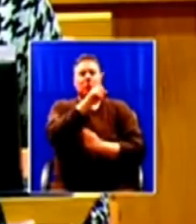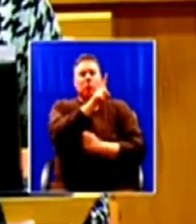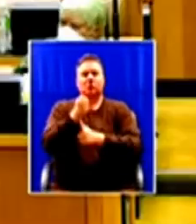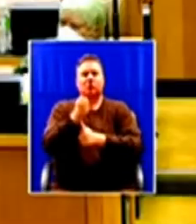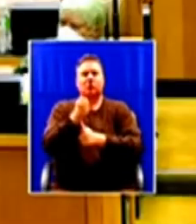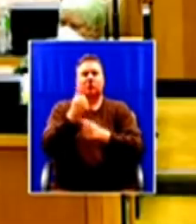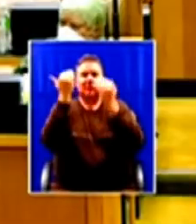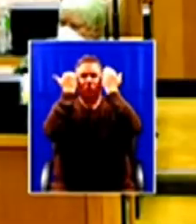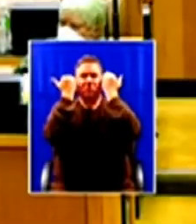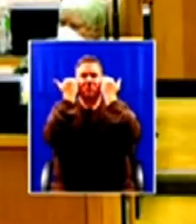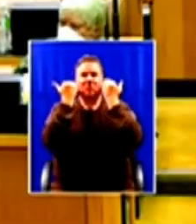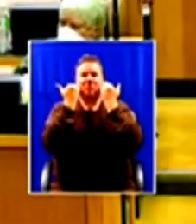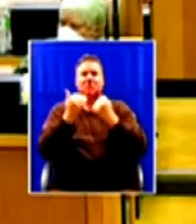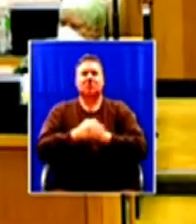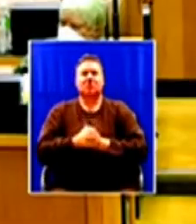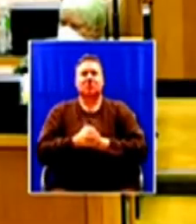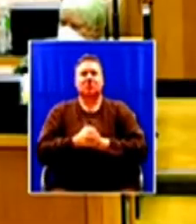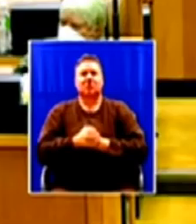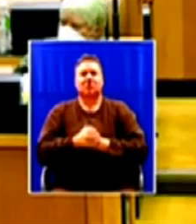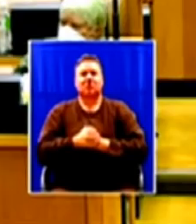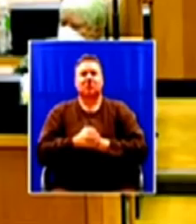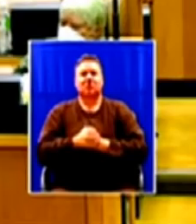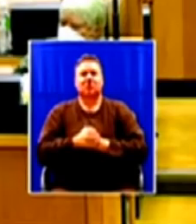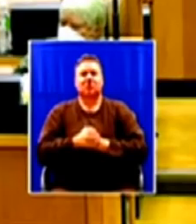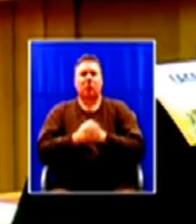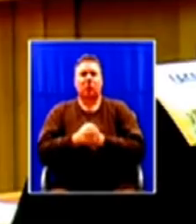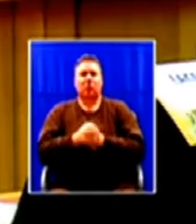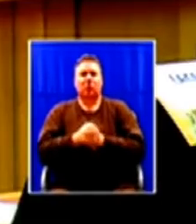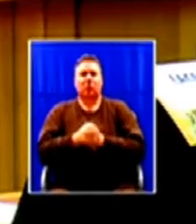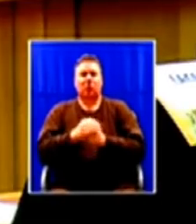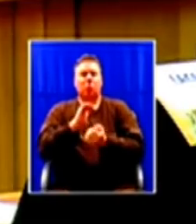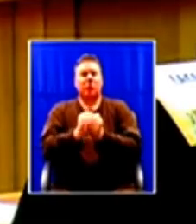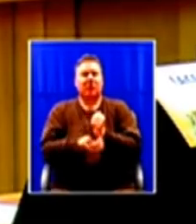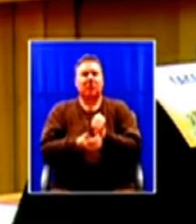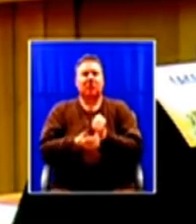for people that they actually know. For me, this one would not